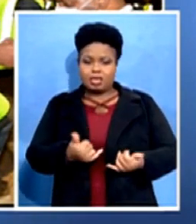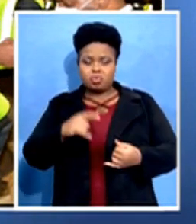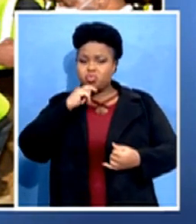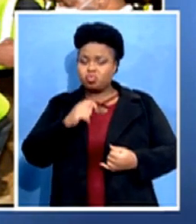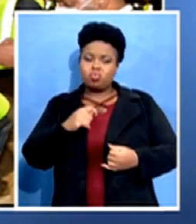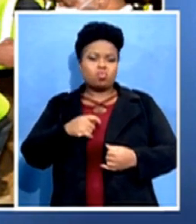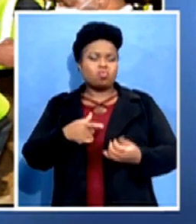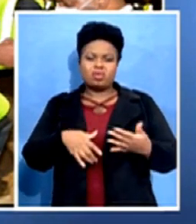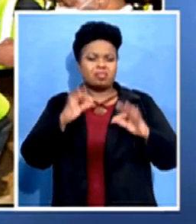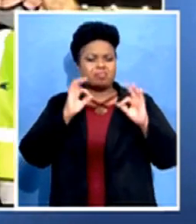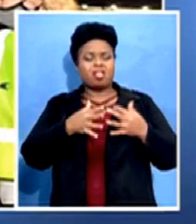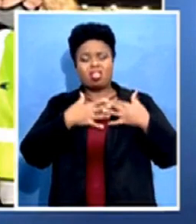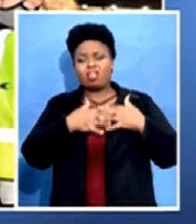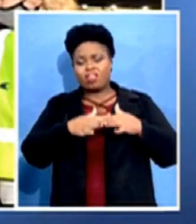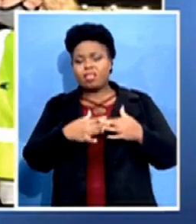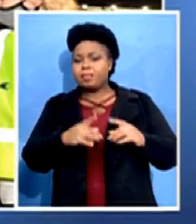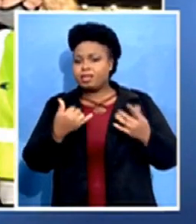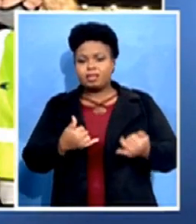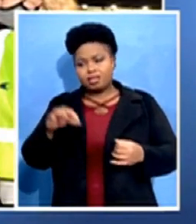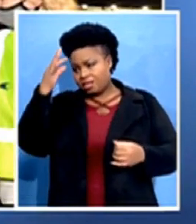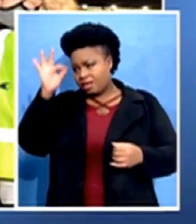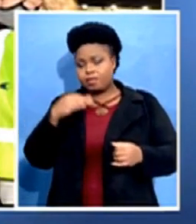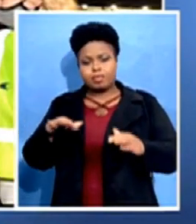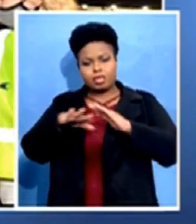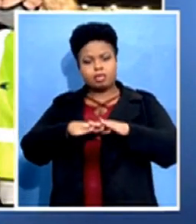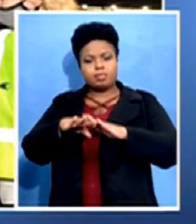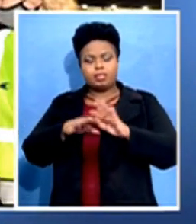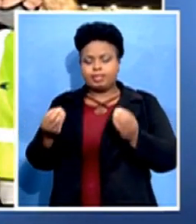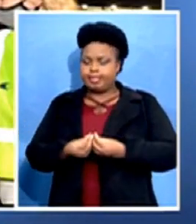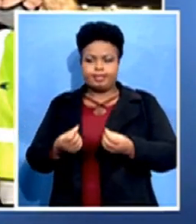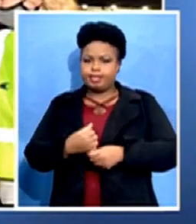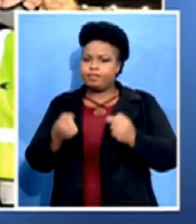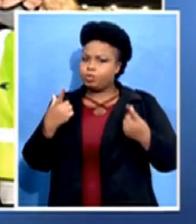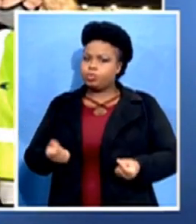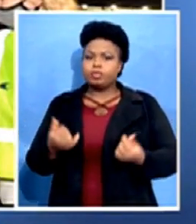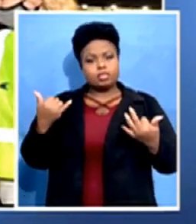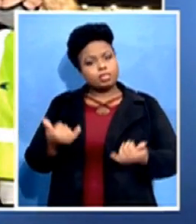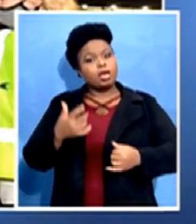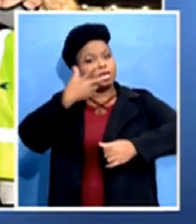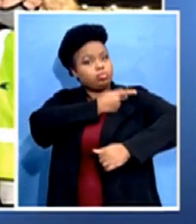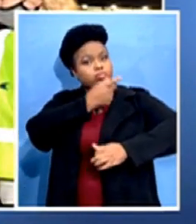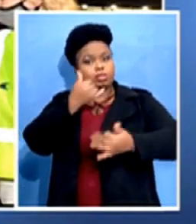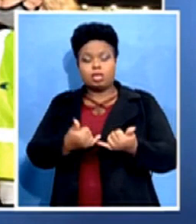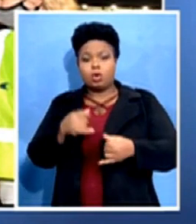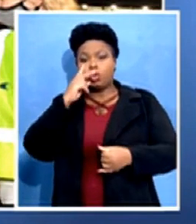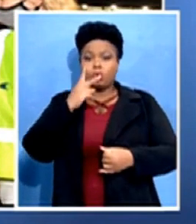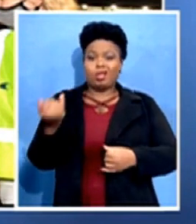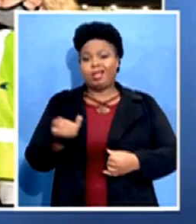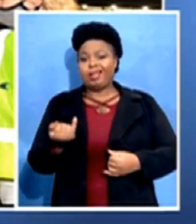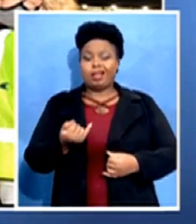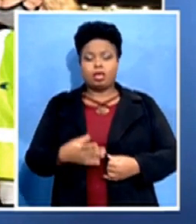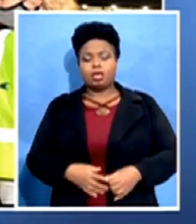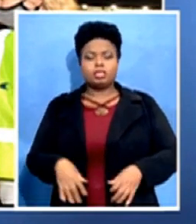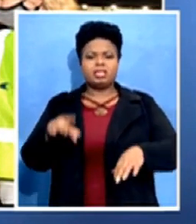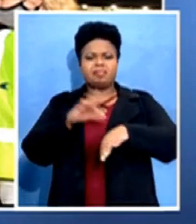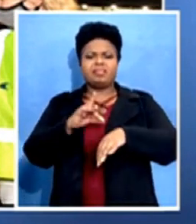do basic things. Now, vaccine, they are parading the vaccine as if it's a magical pill that is here to put an